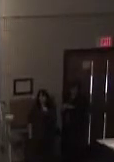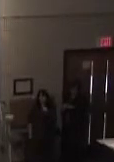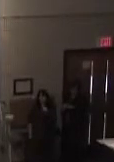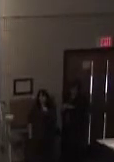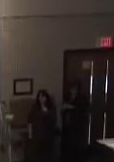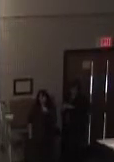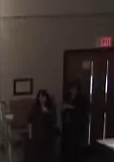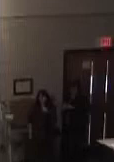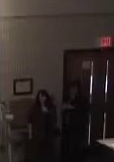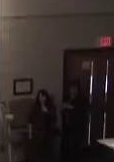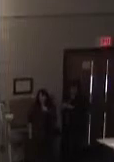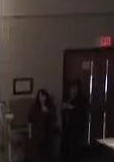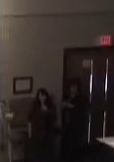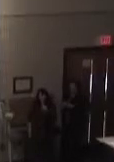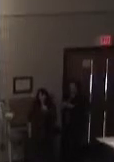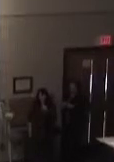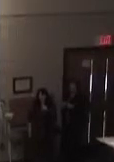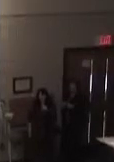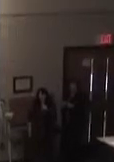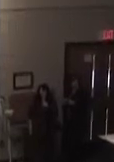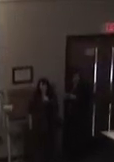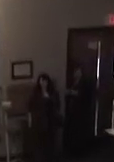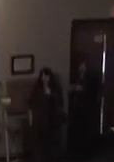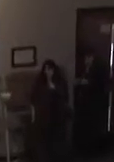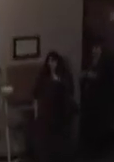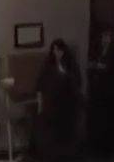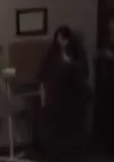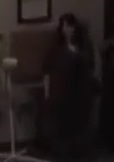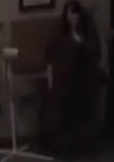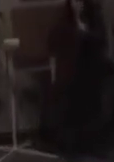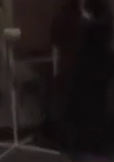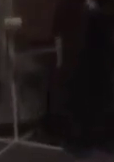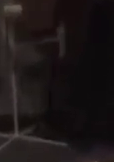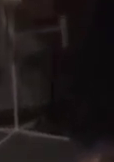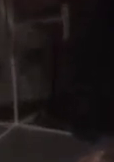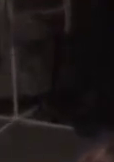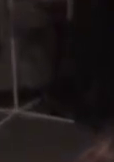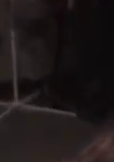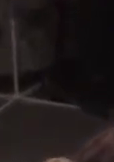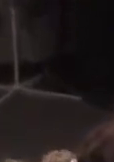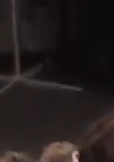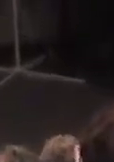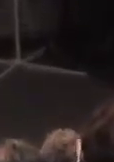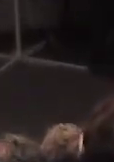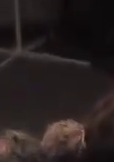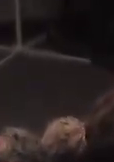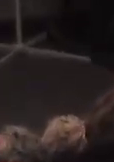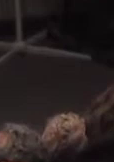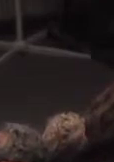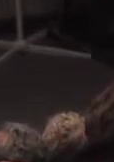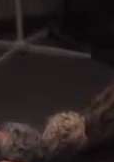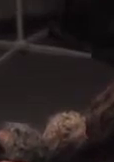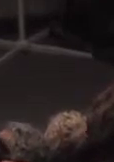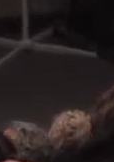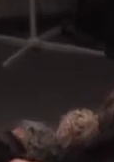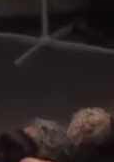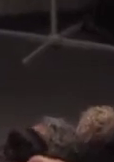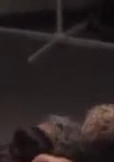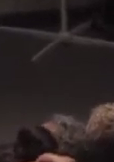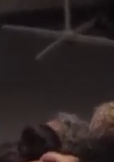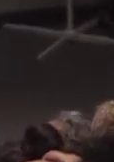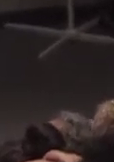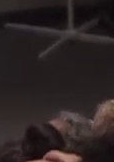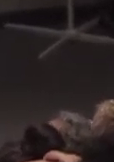II, and the commander-in-chief, obviously, as the President of the United States from 1952 to 1960. That speech